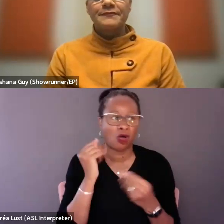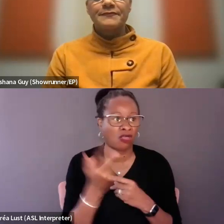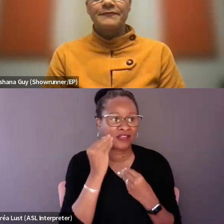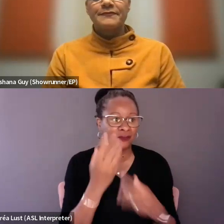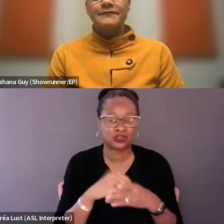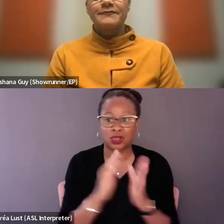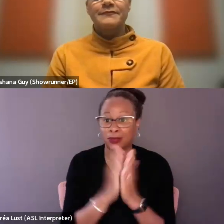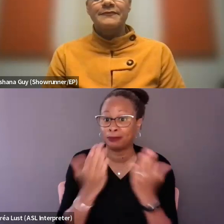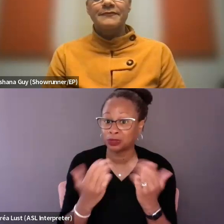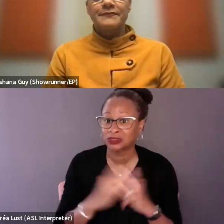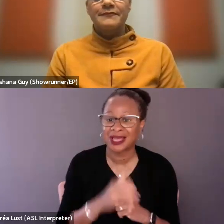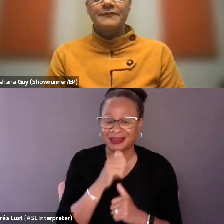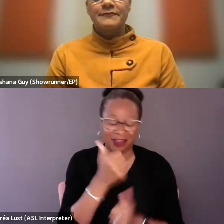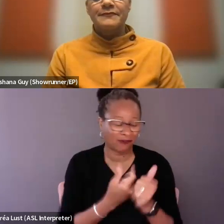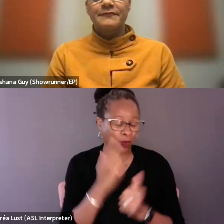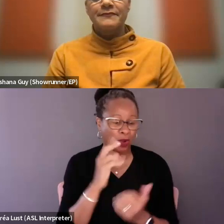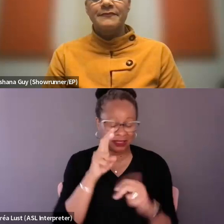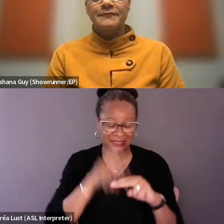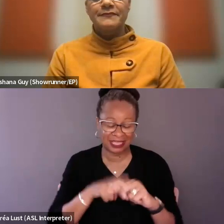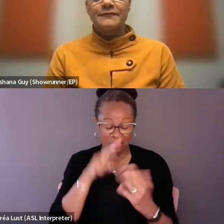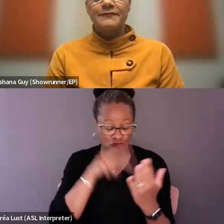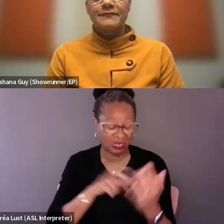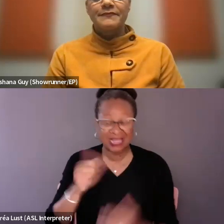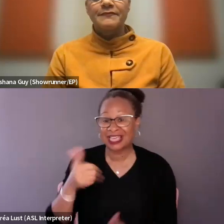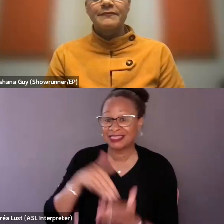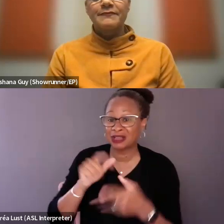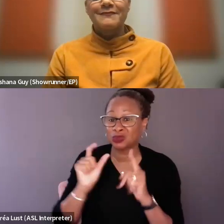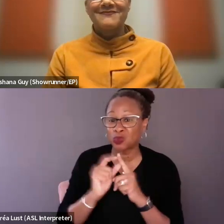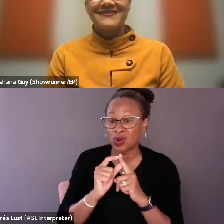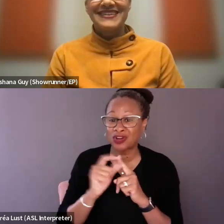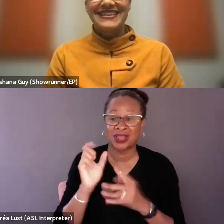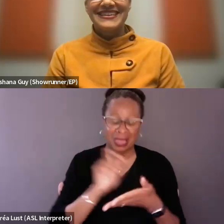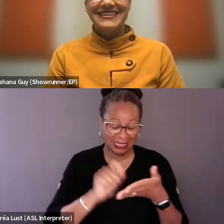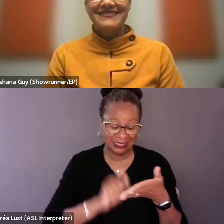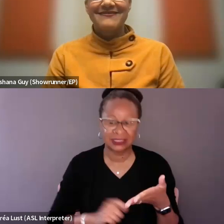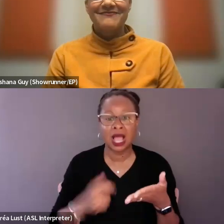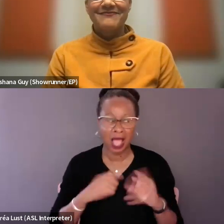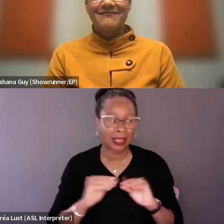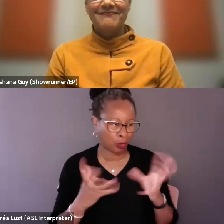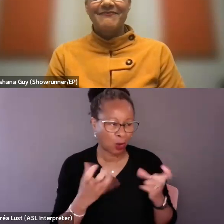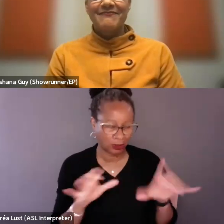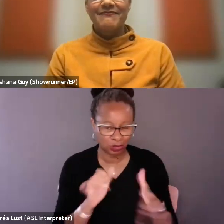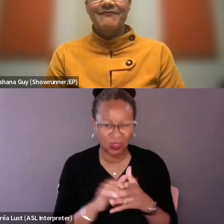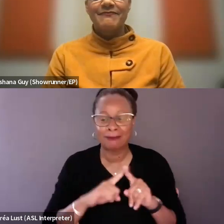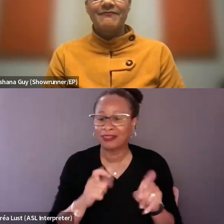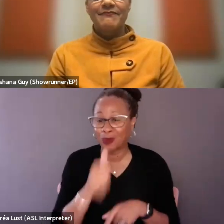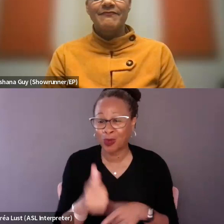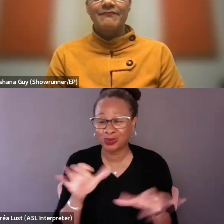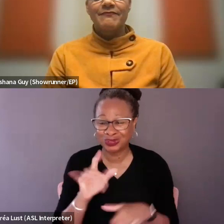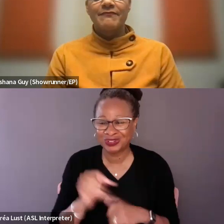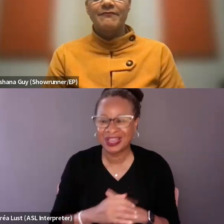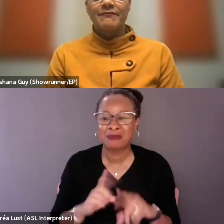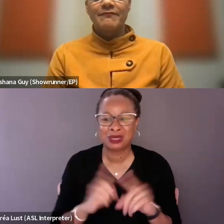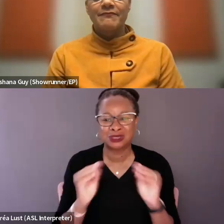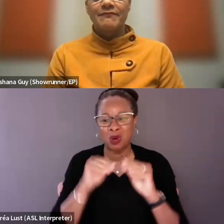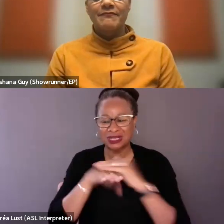not everyone is going to sit and read 10,000 word essays, though I clearly want them to. It just makes it much more accessible.